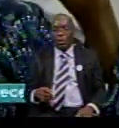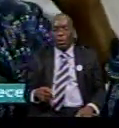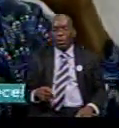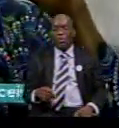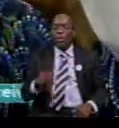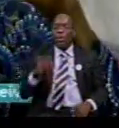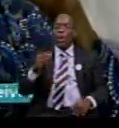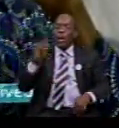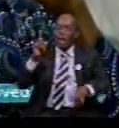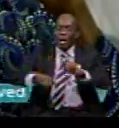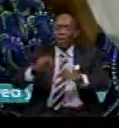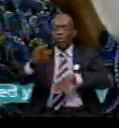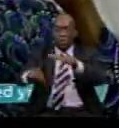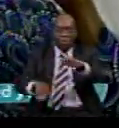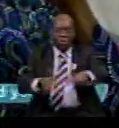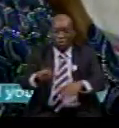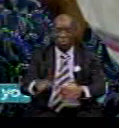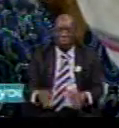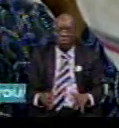a meter.